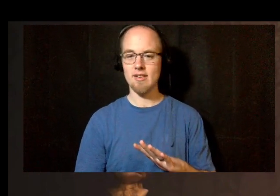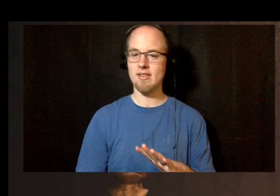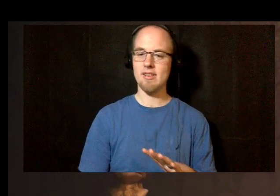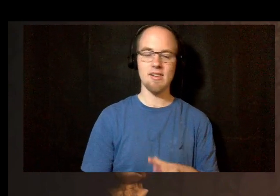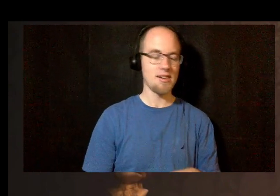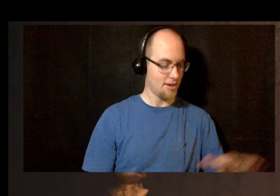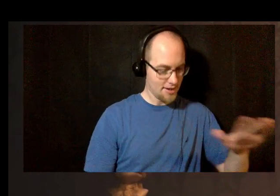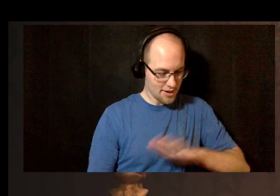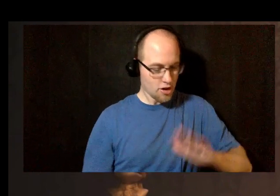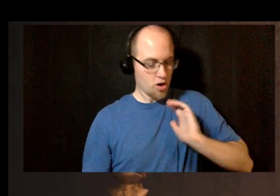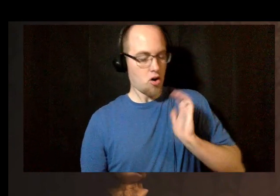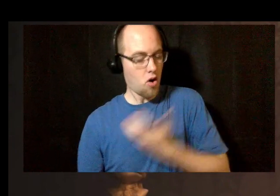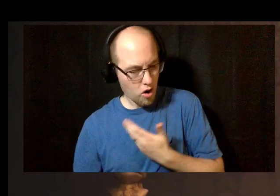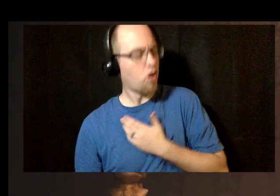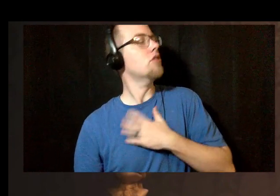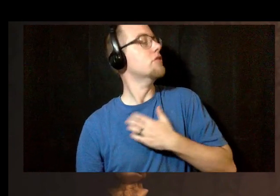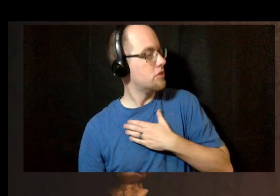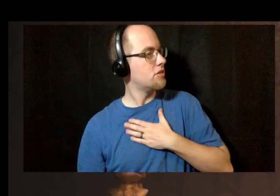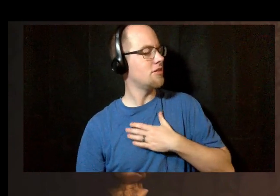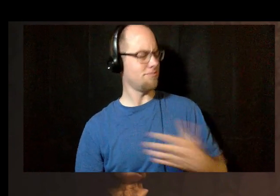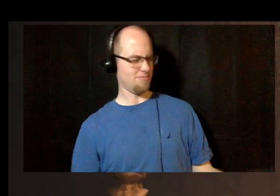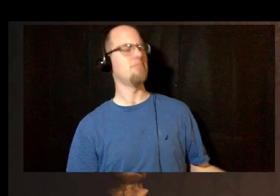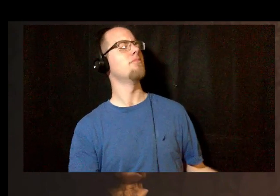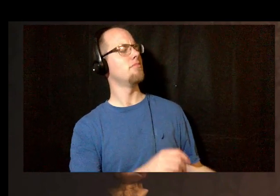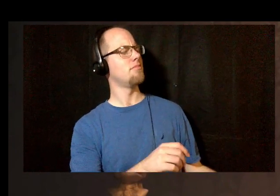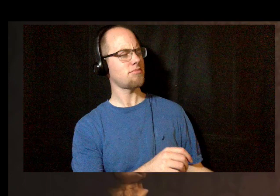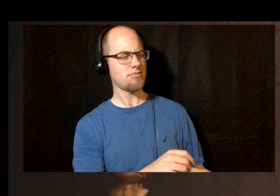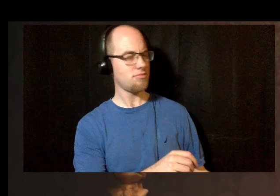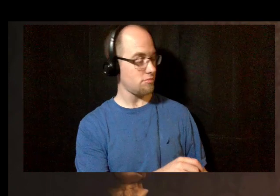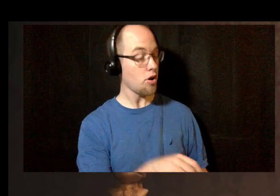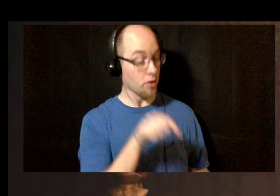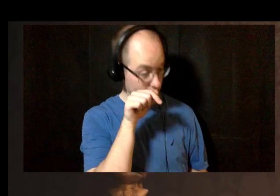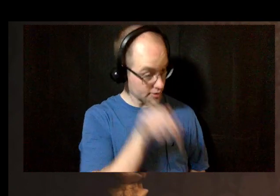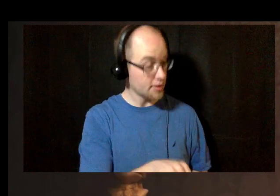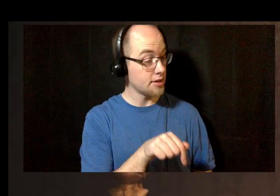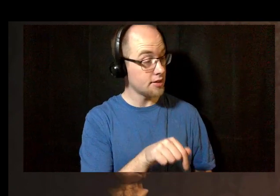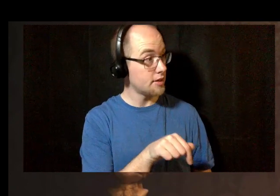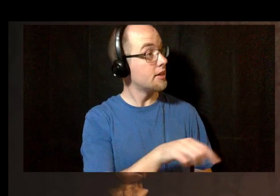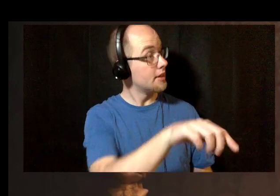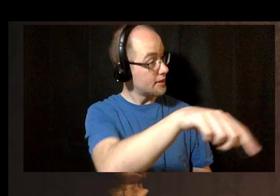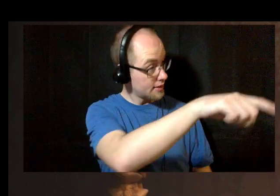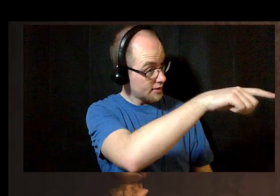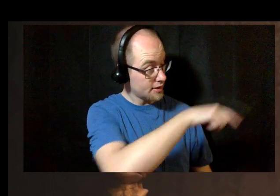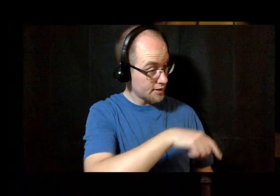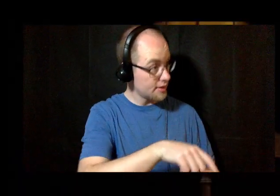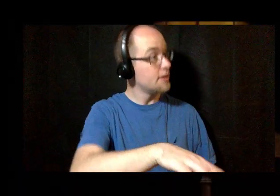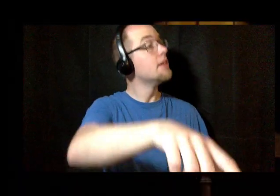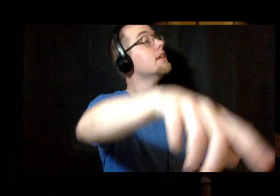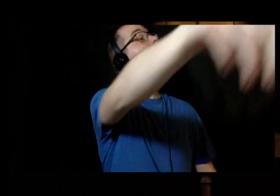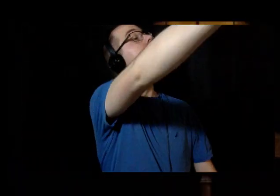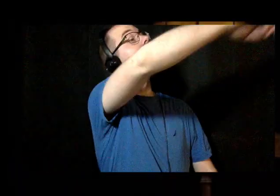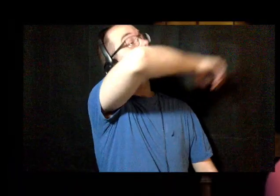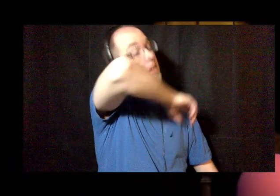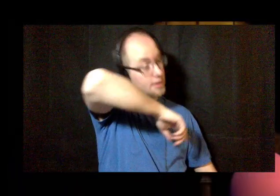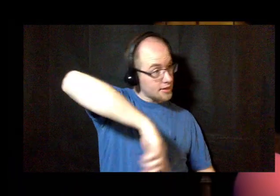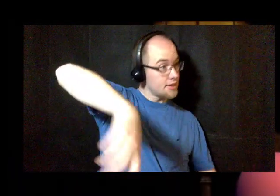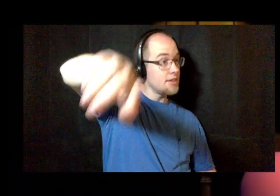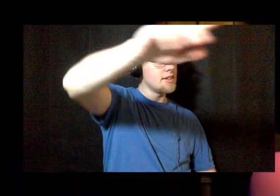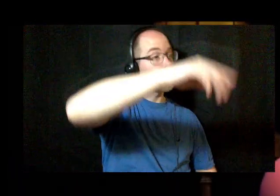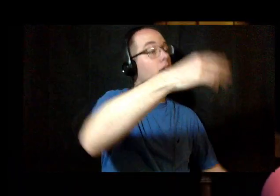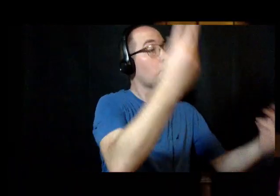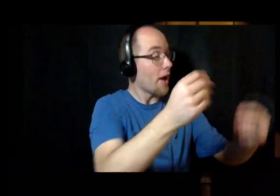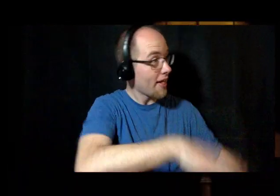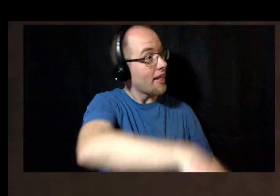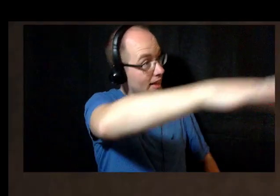This bit's our bit of the ocean. What? No, see that bit there? That big fucking wet